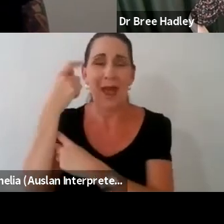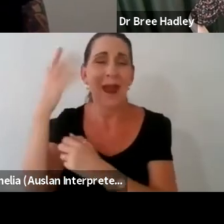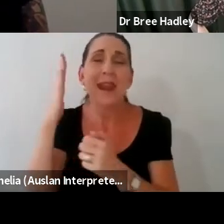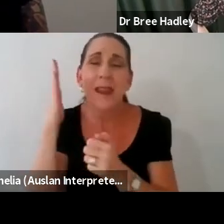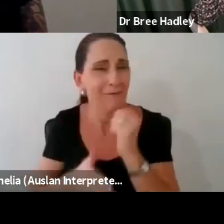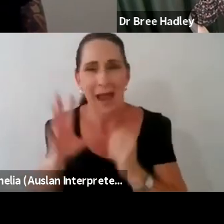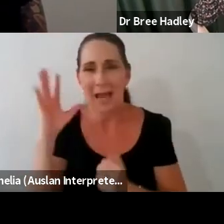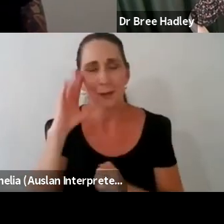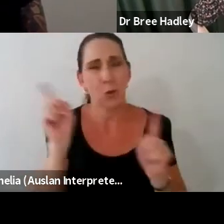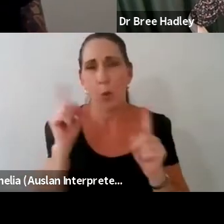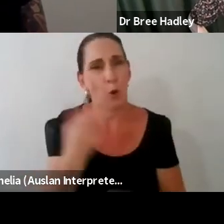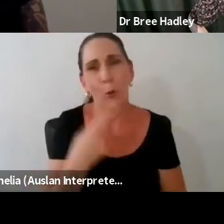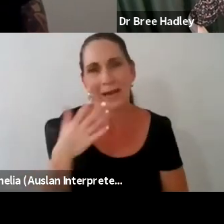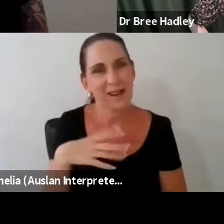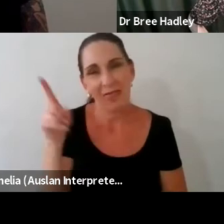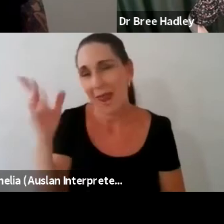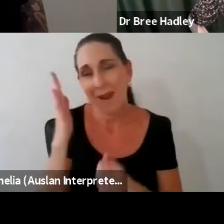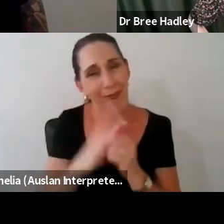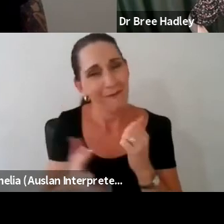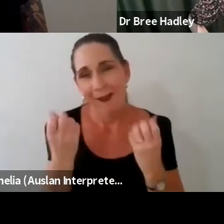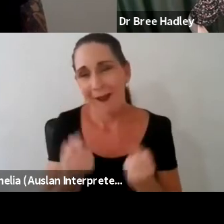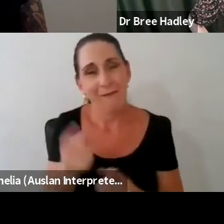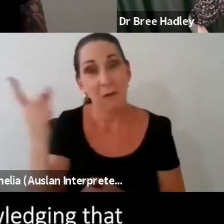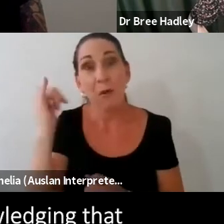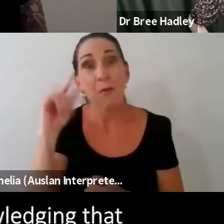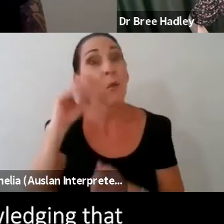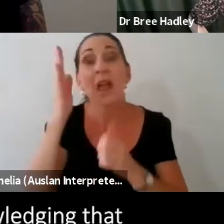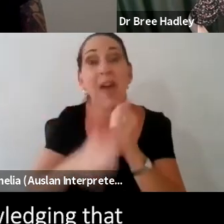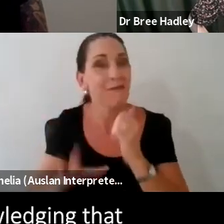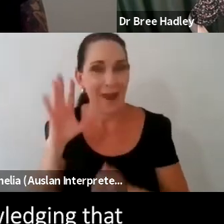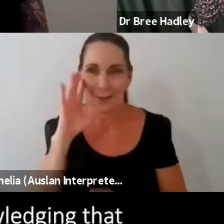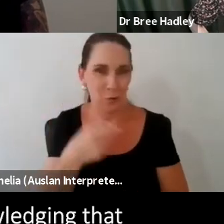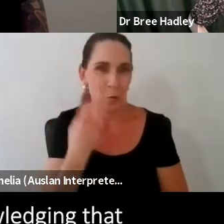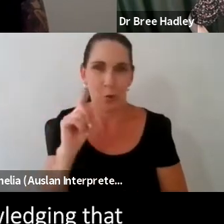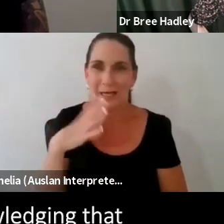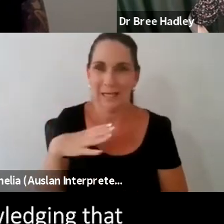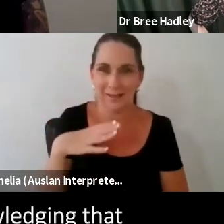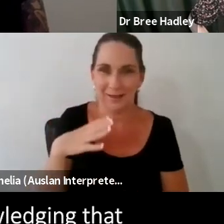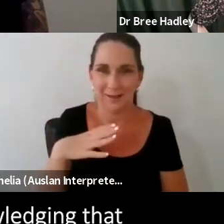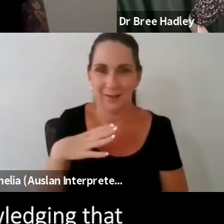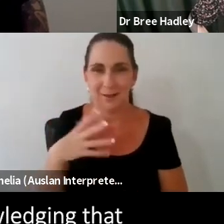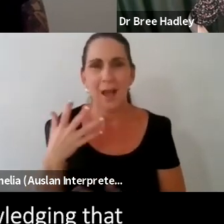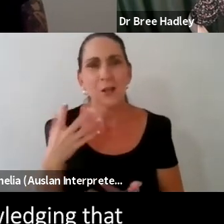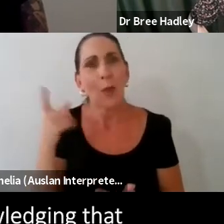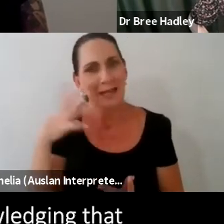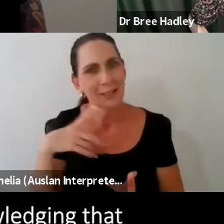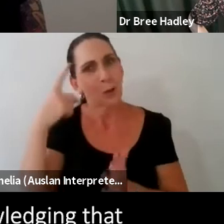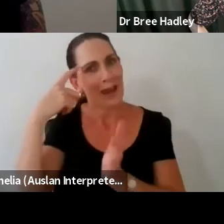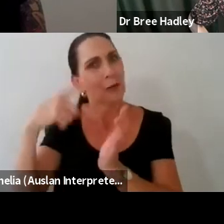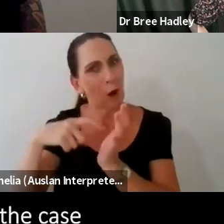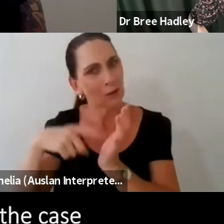never have, and they probably never will. And it's about acknowledging that and realizing that